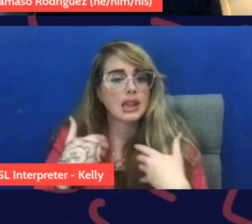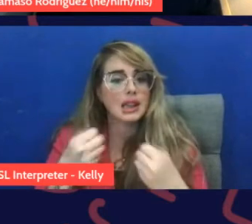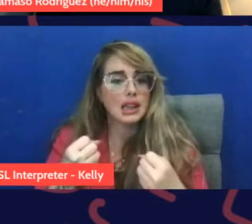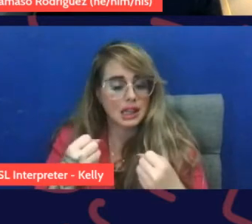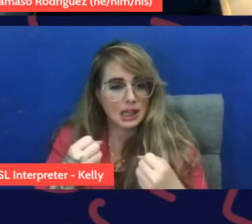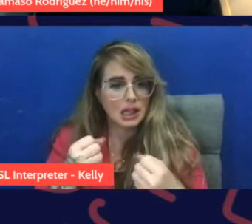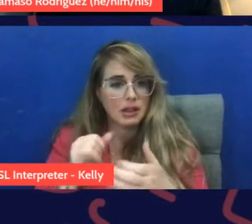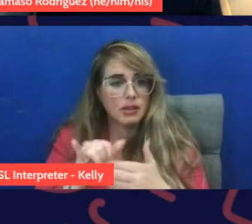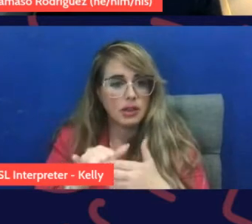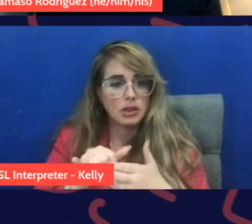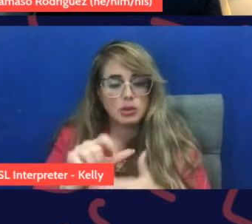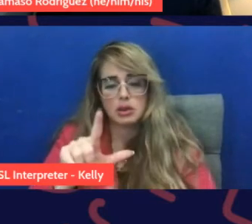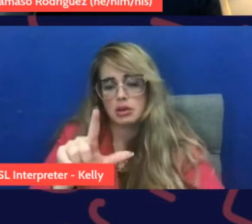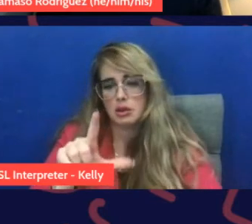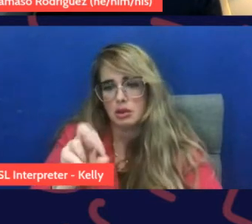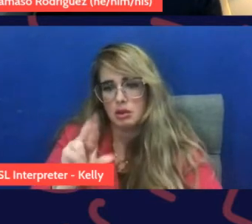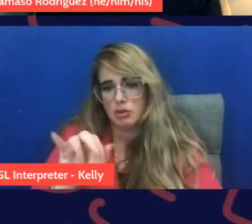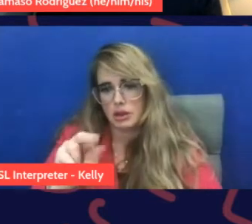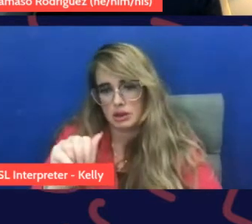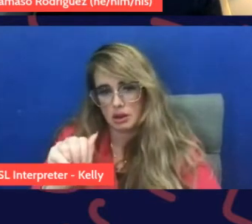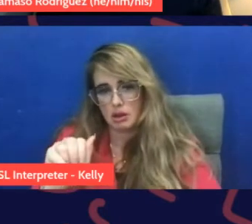with Florinda Bryant the first time at Caramia.